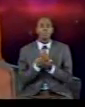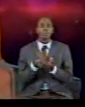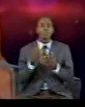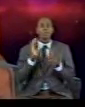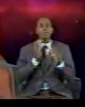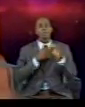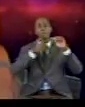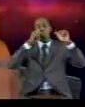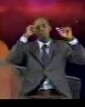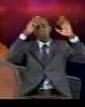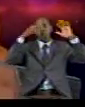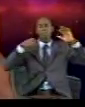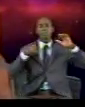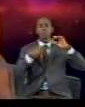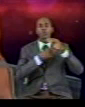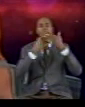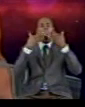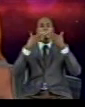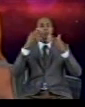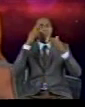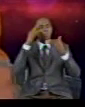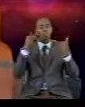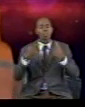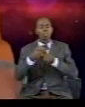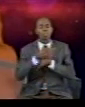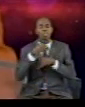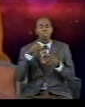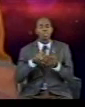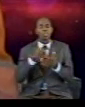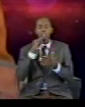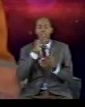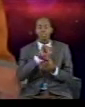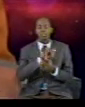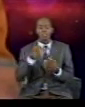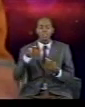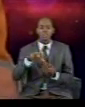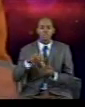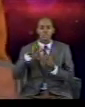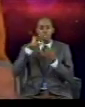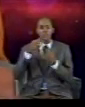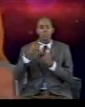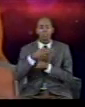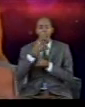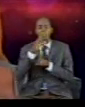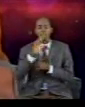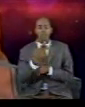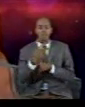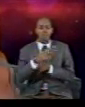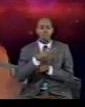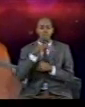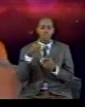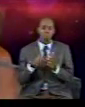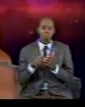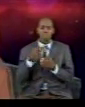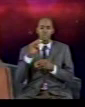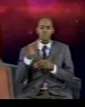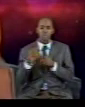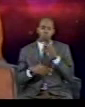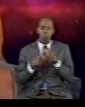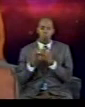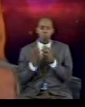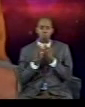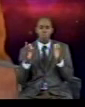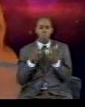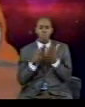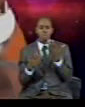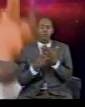today. It's a special day. Being third day of this global crusade. You have been saving souls